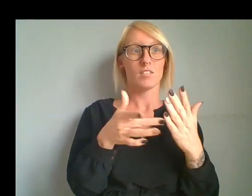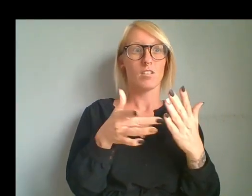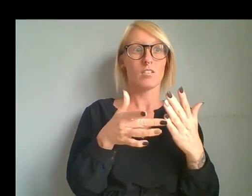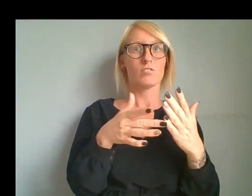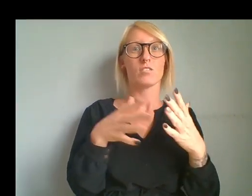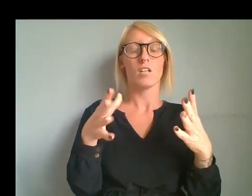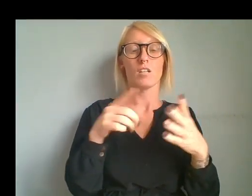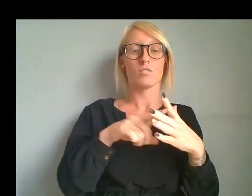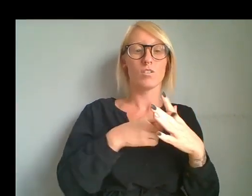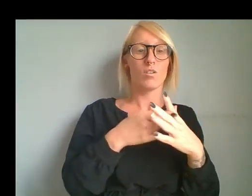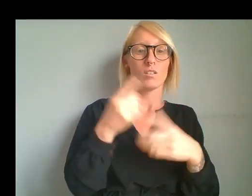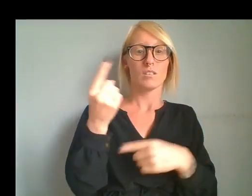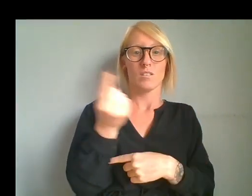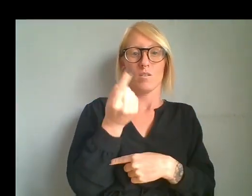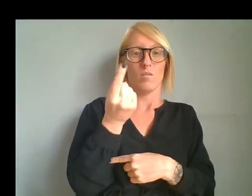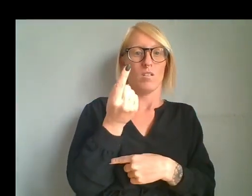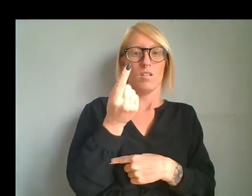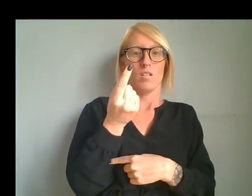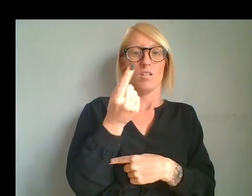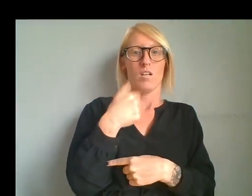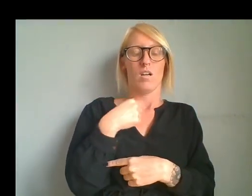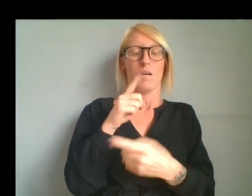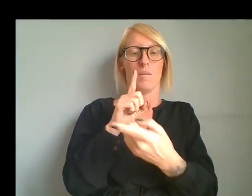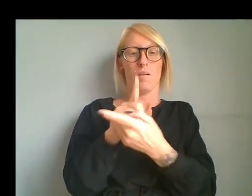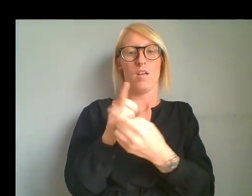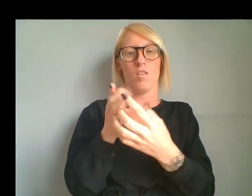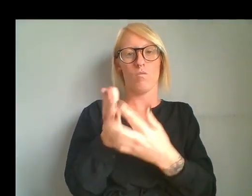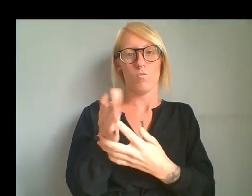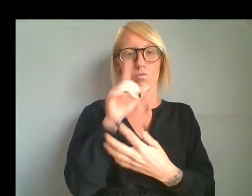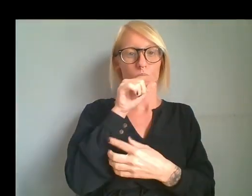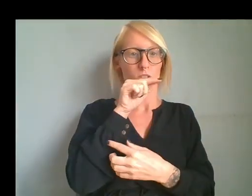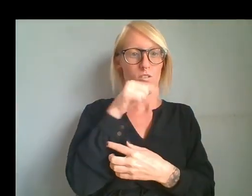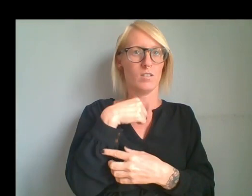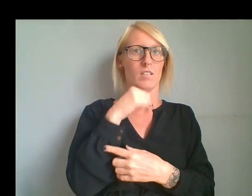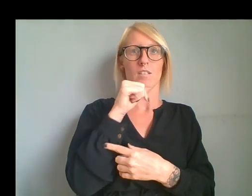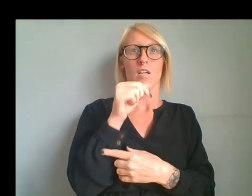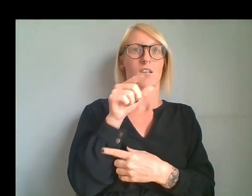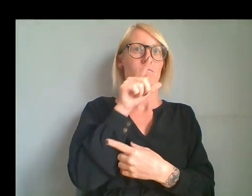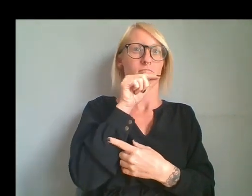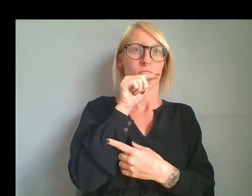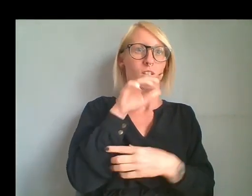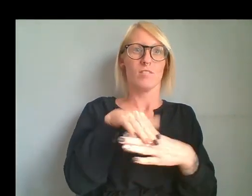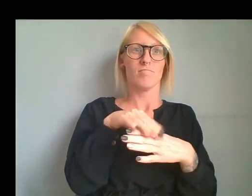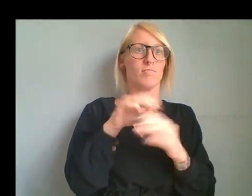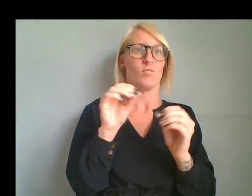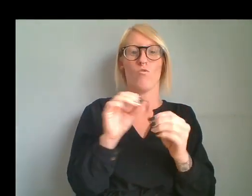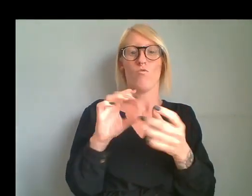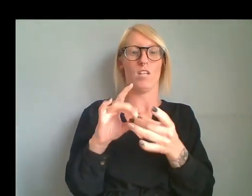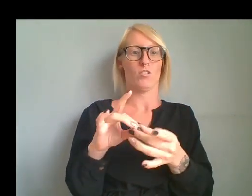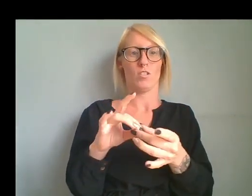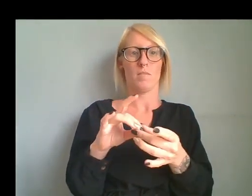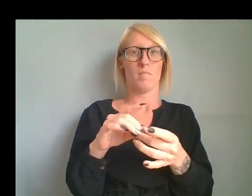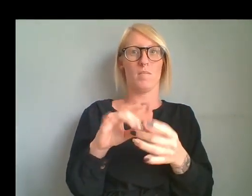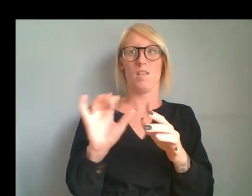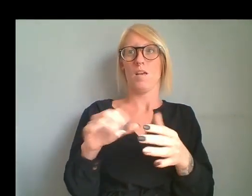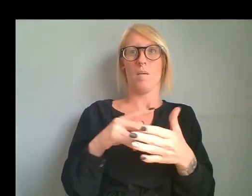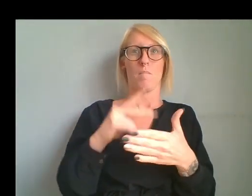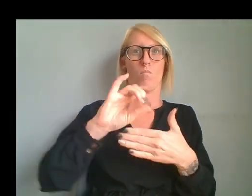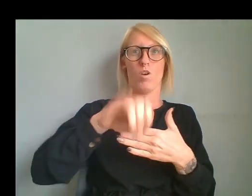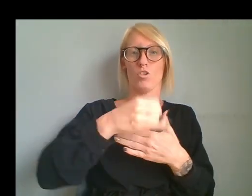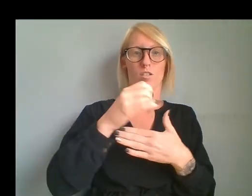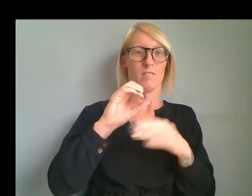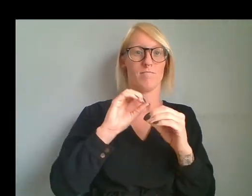with someone that I met through Twitter. So had I not been on there, you know, that relationship wouldn't have happened and that project may not have ever